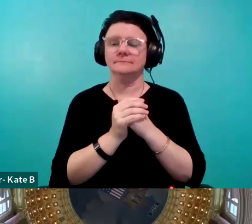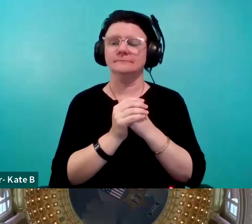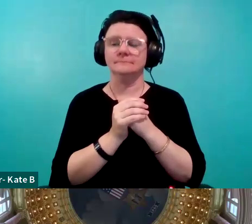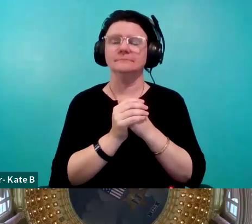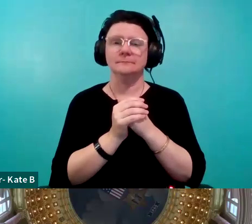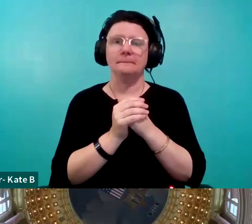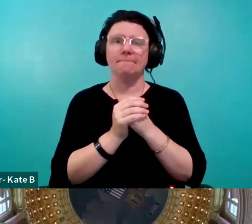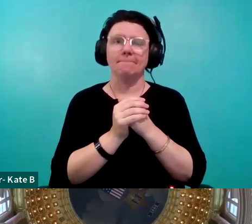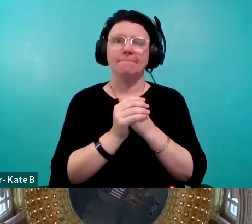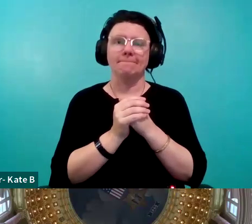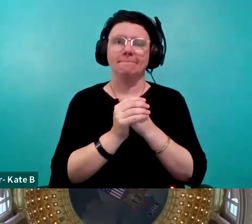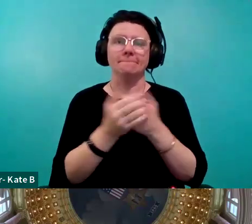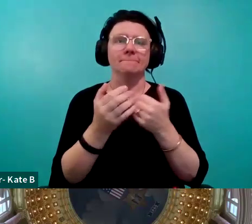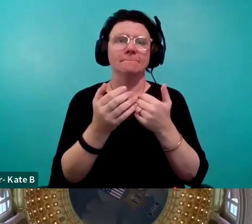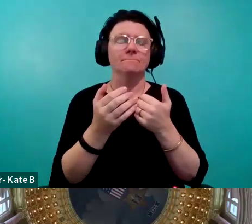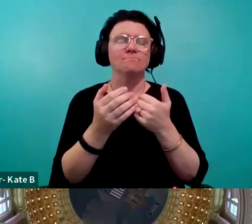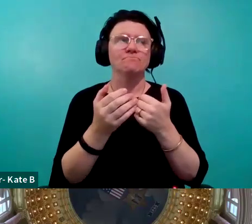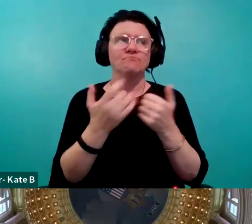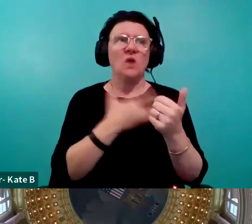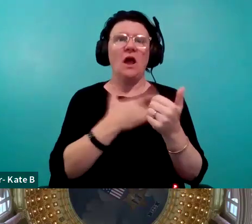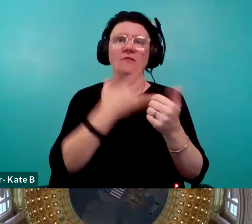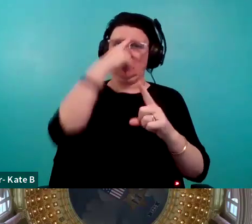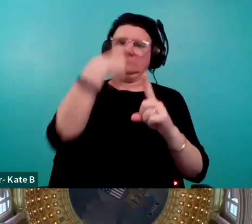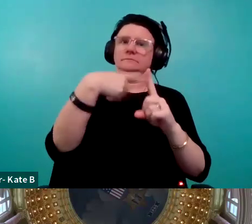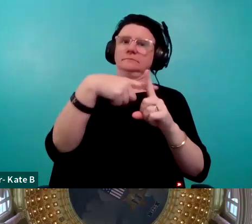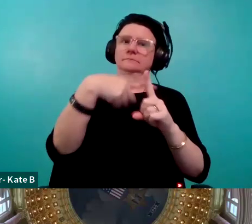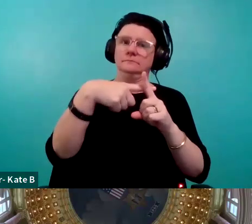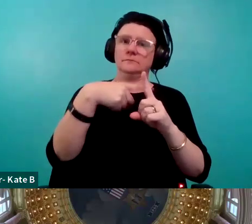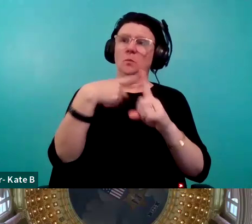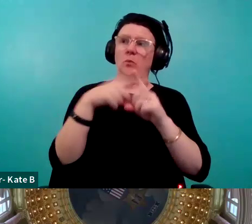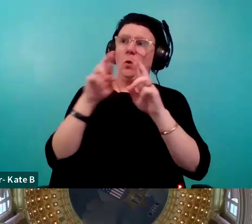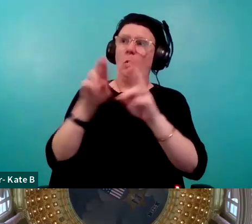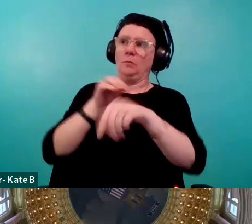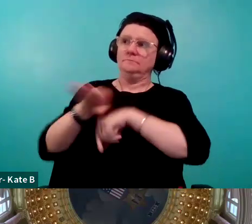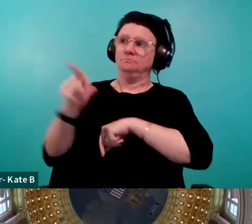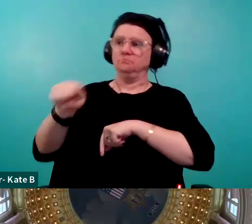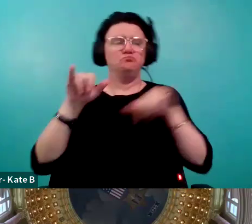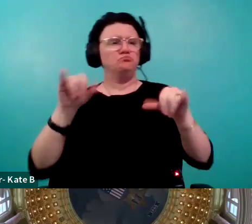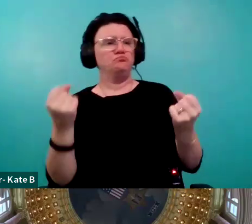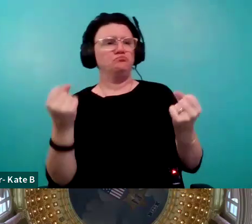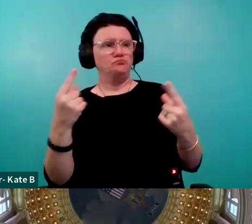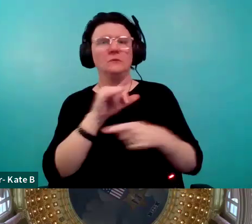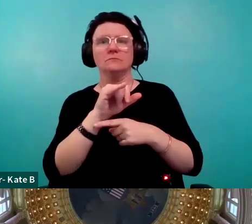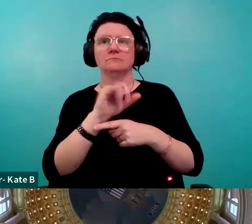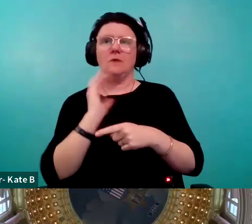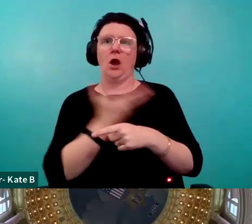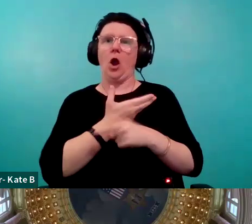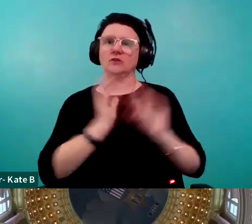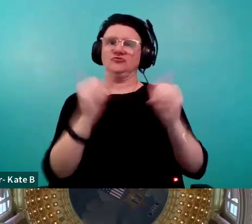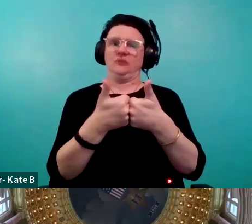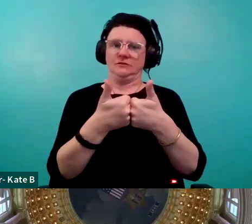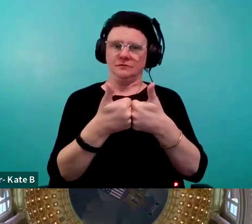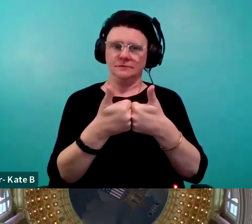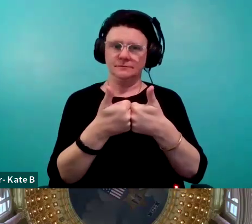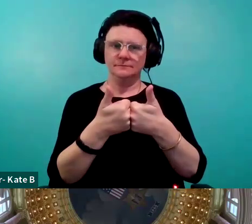truly makes me believe that it helps you guys understand what those issues are here in Iowa,